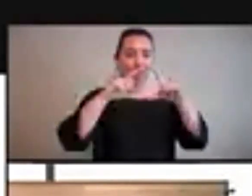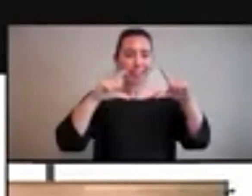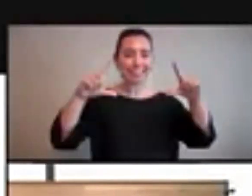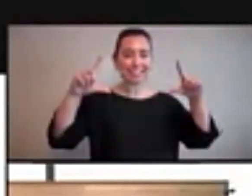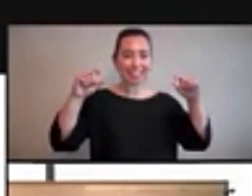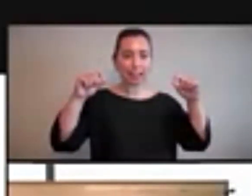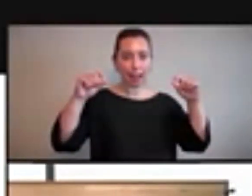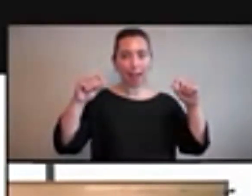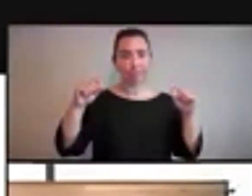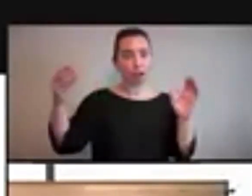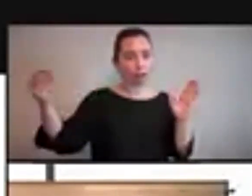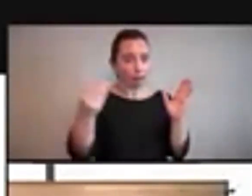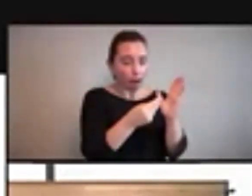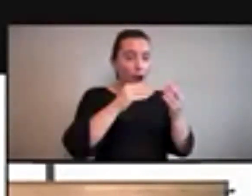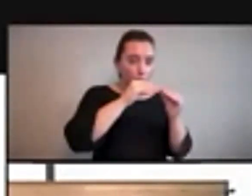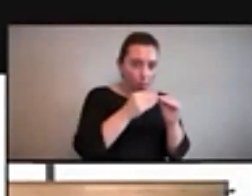Next slide, please.